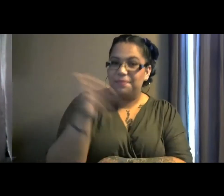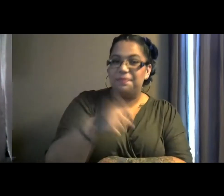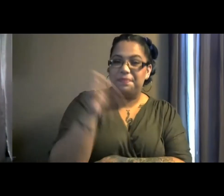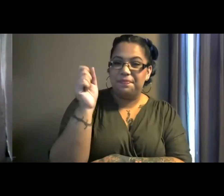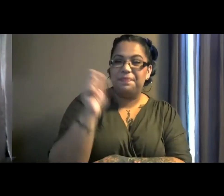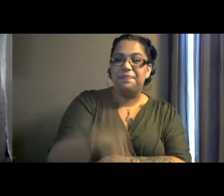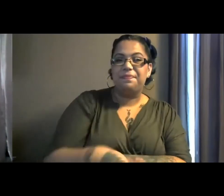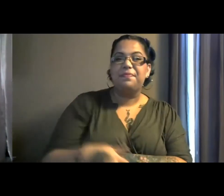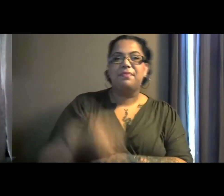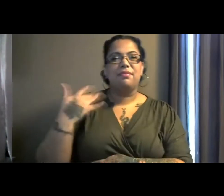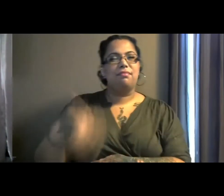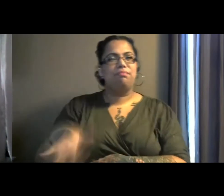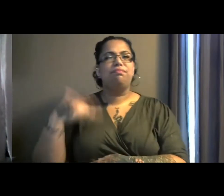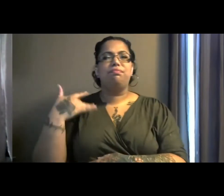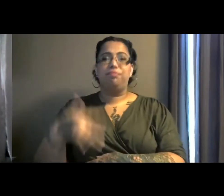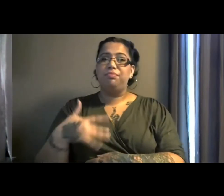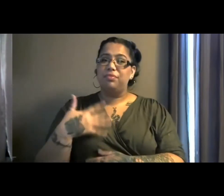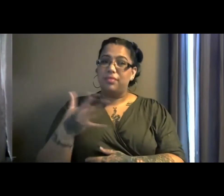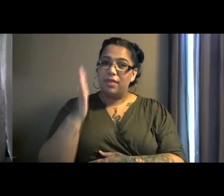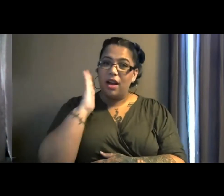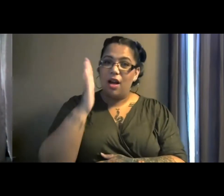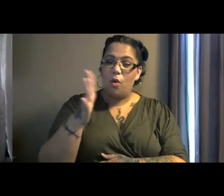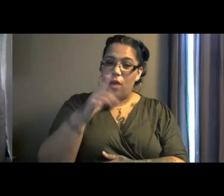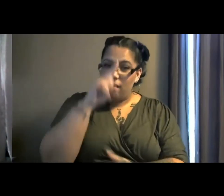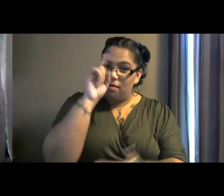You better believe